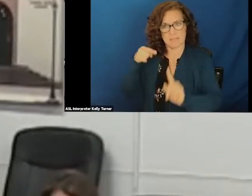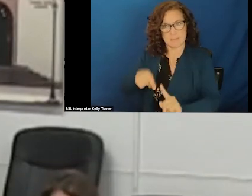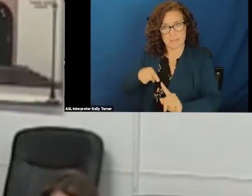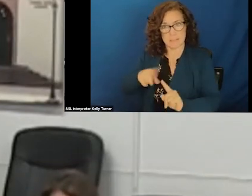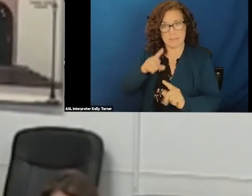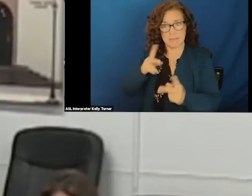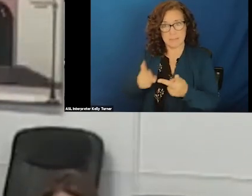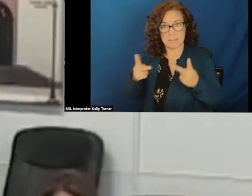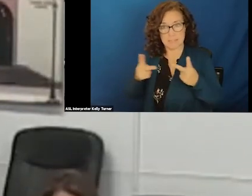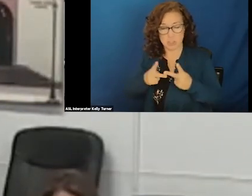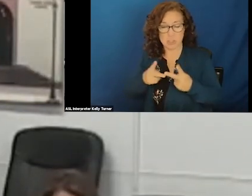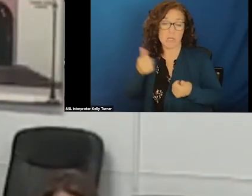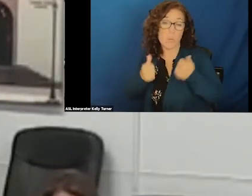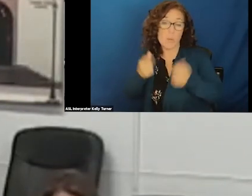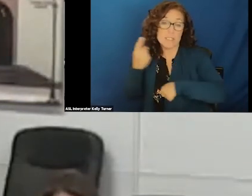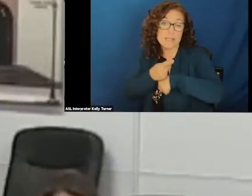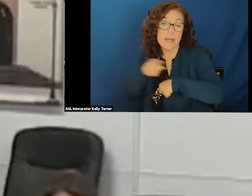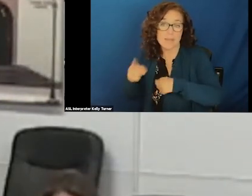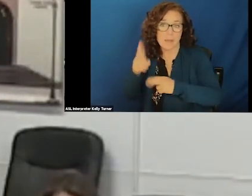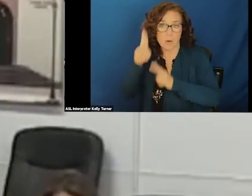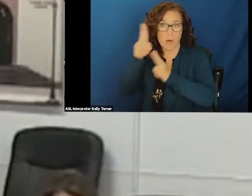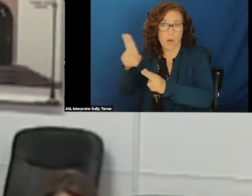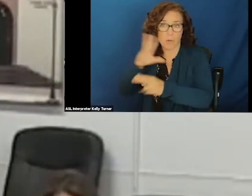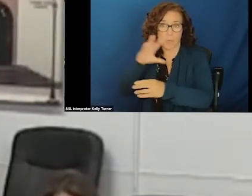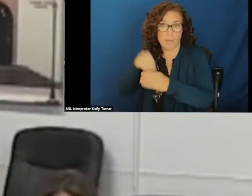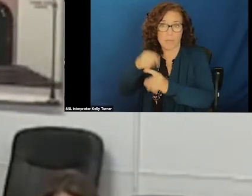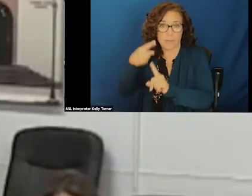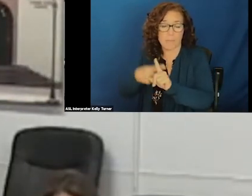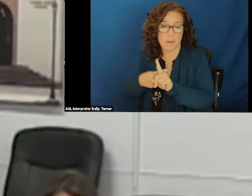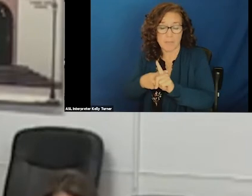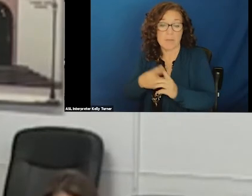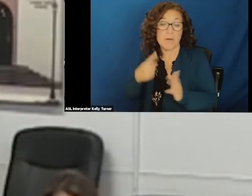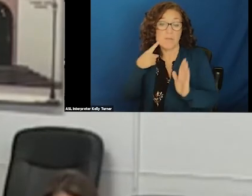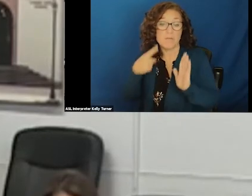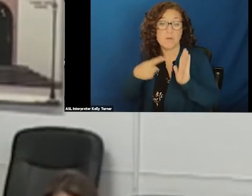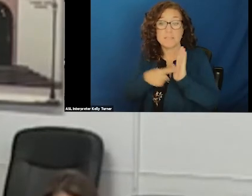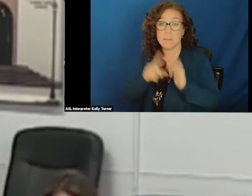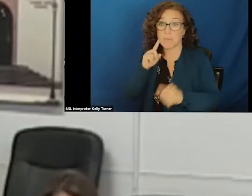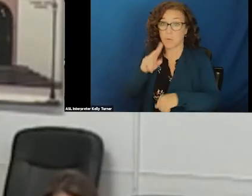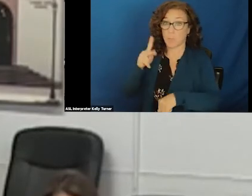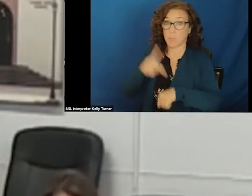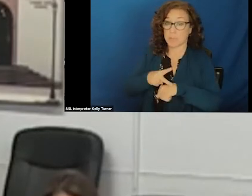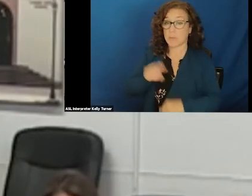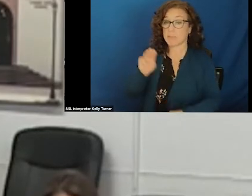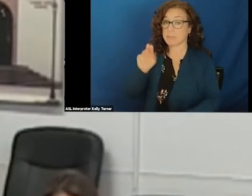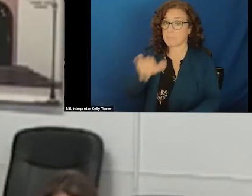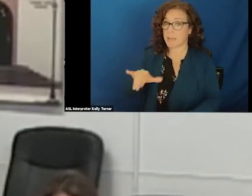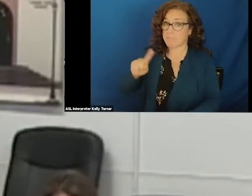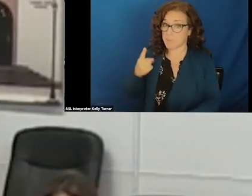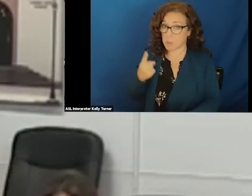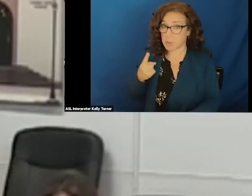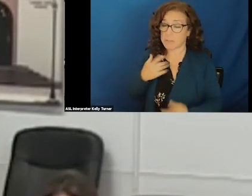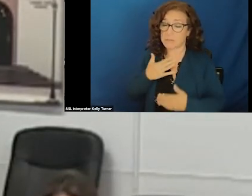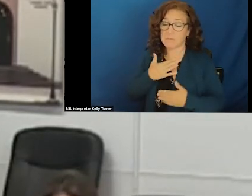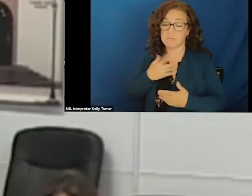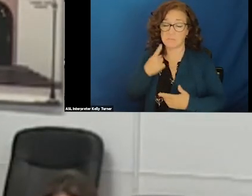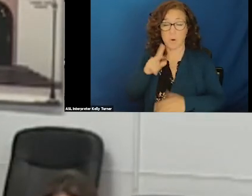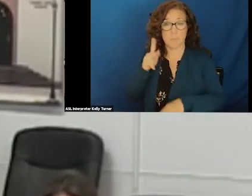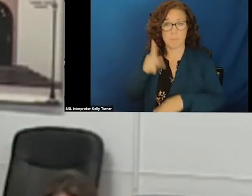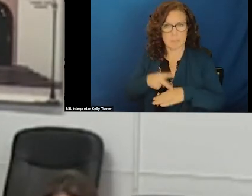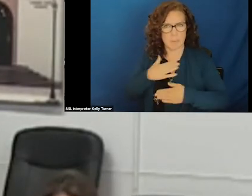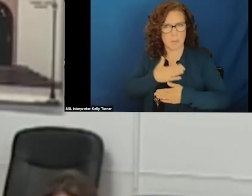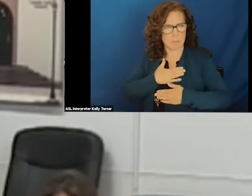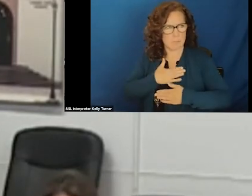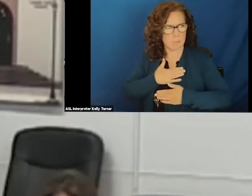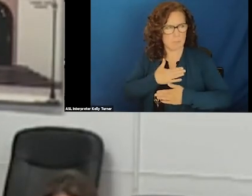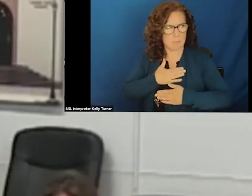1st for Principal Appreciation, or I think is it called Principal? School Principal School Day. Principal Day, that's right. And so I wanted